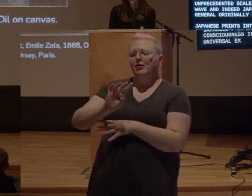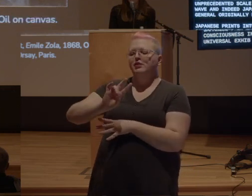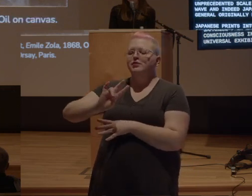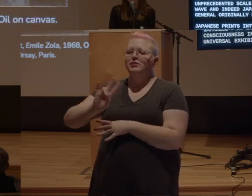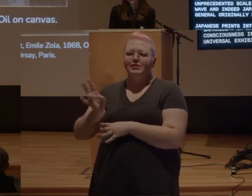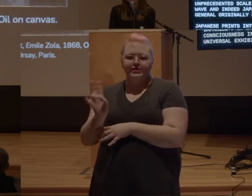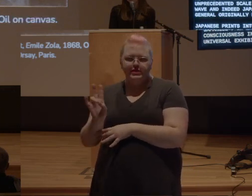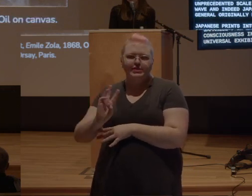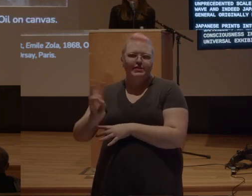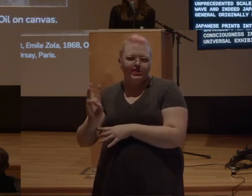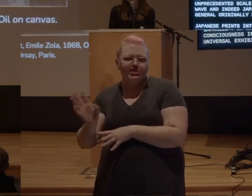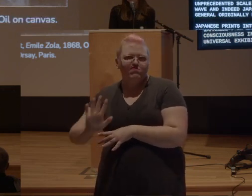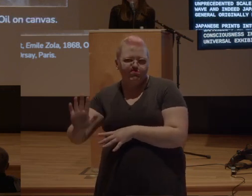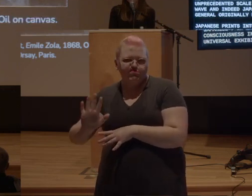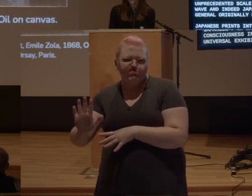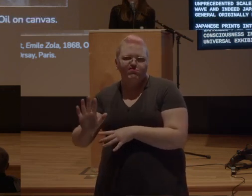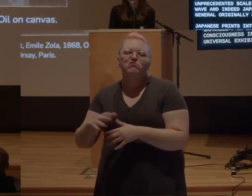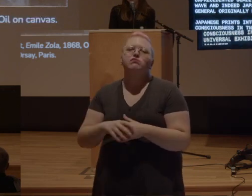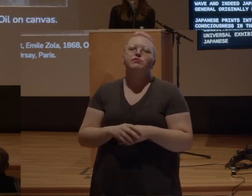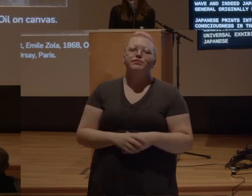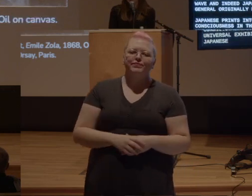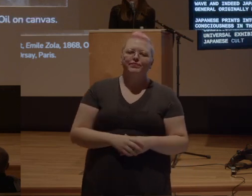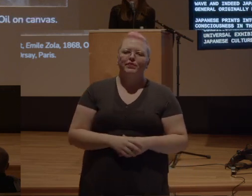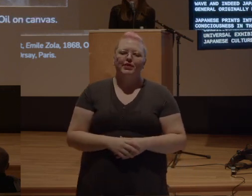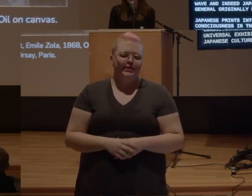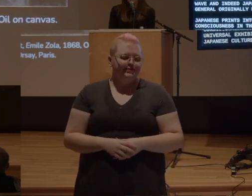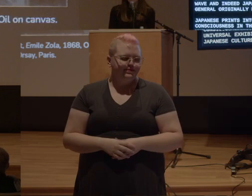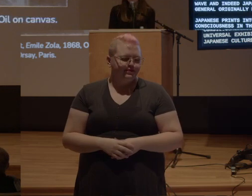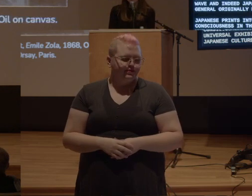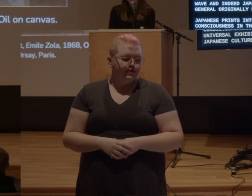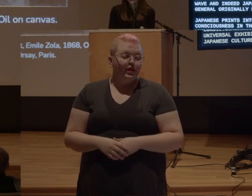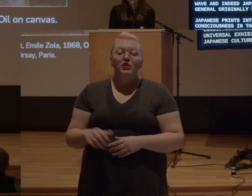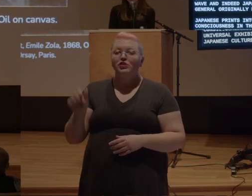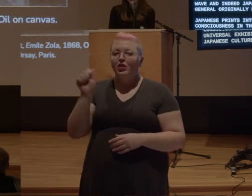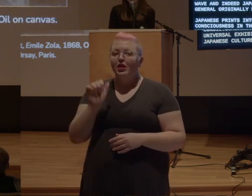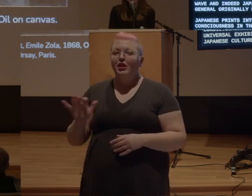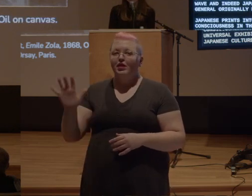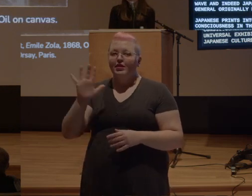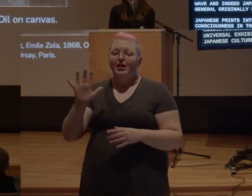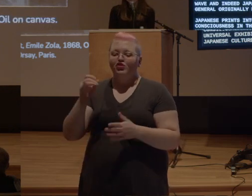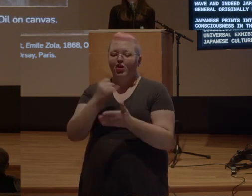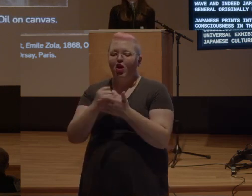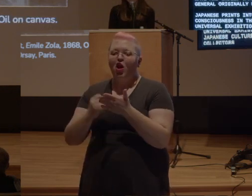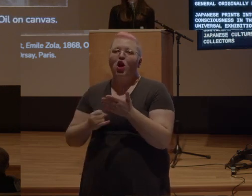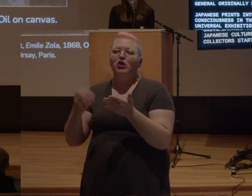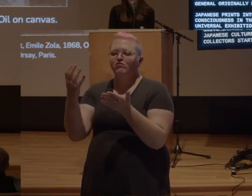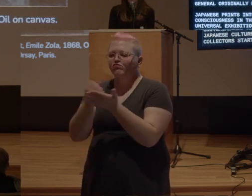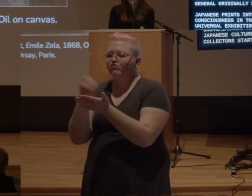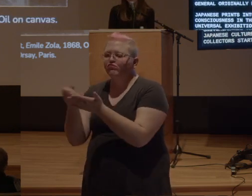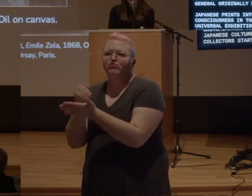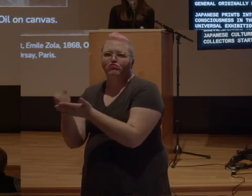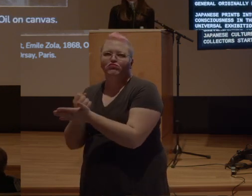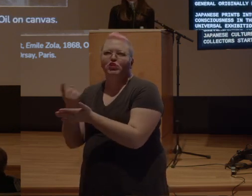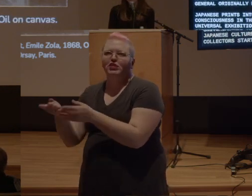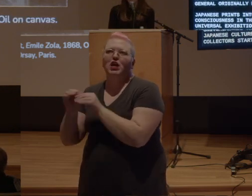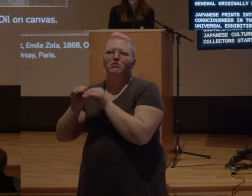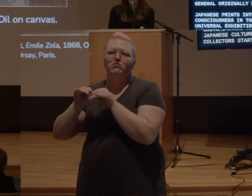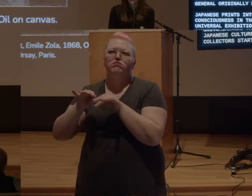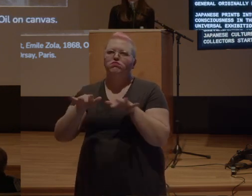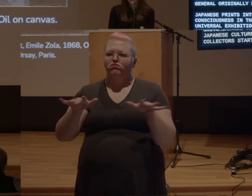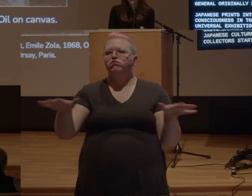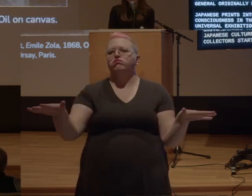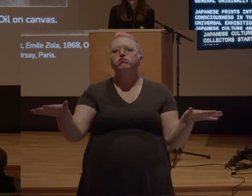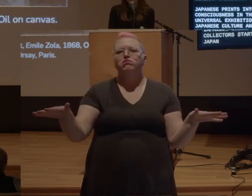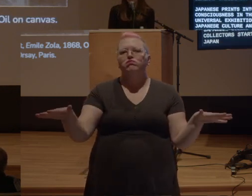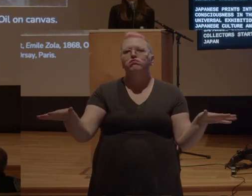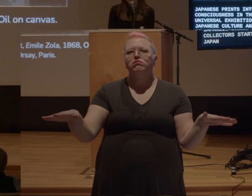exhibitions introduced the world to Japanese culture, and Asian art dealers and collectors started importing prints en masse from